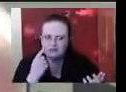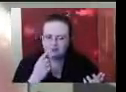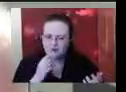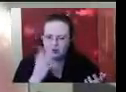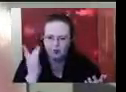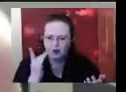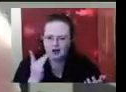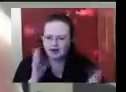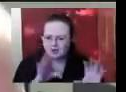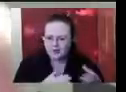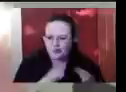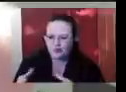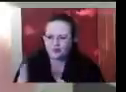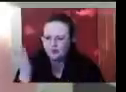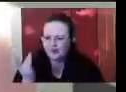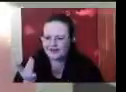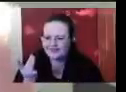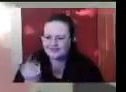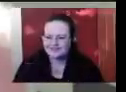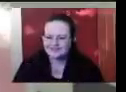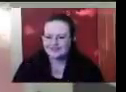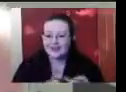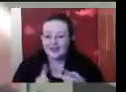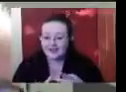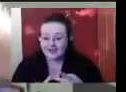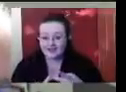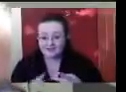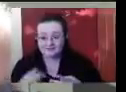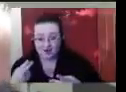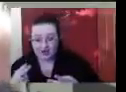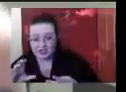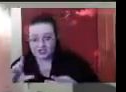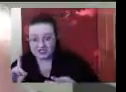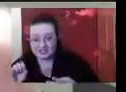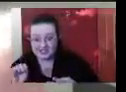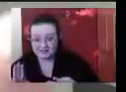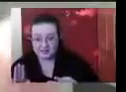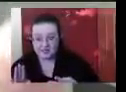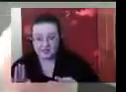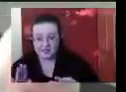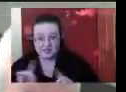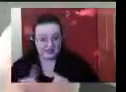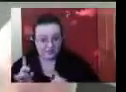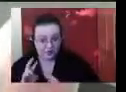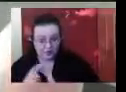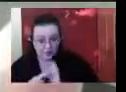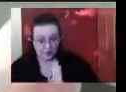secondly, are there different directives from Halton Public Health for our region?